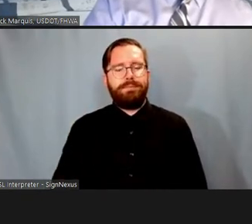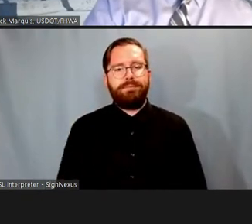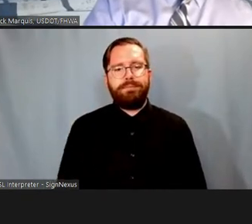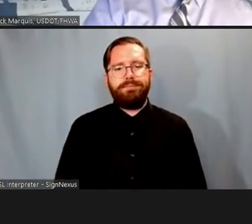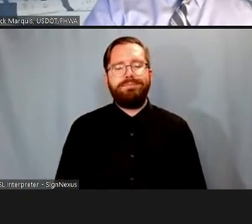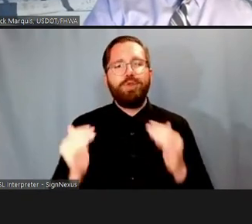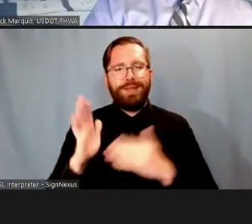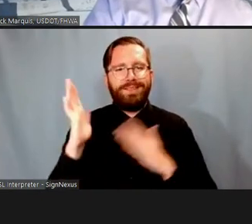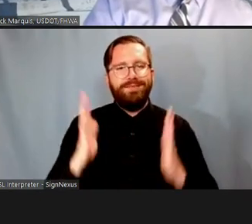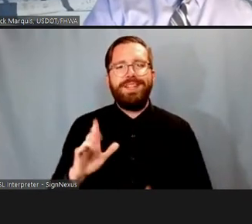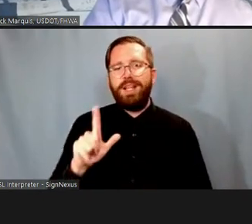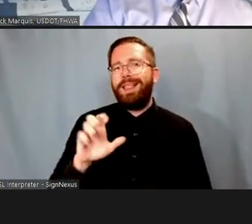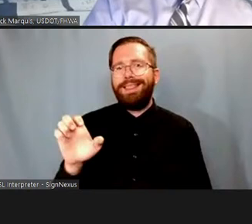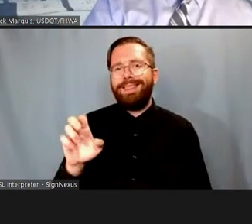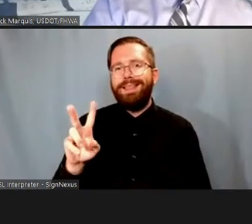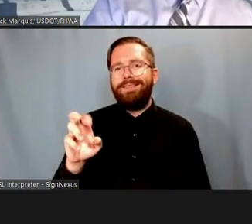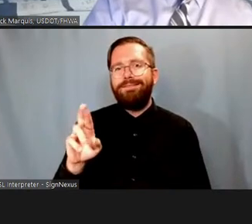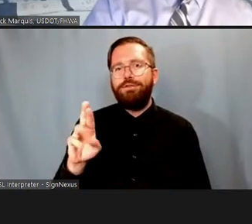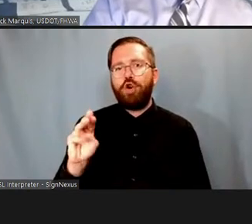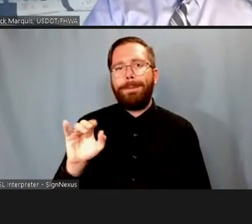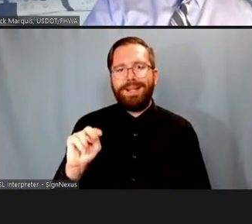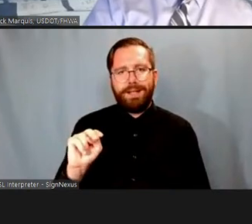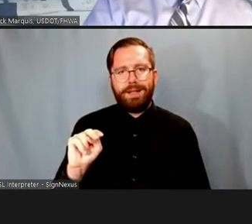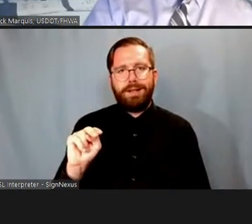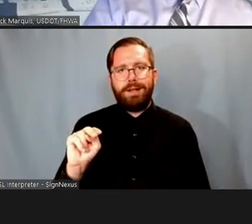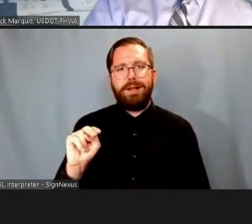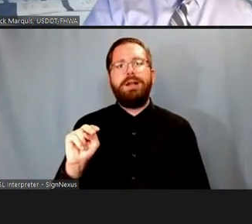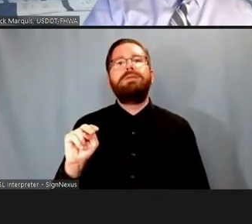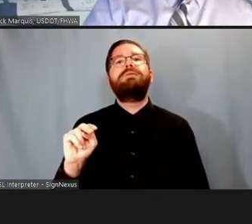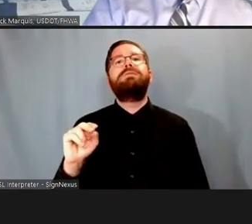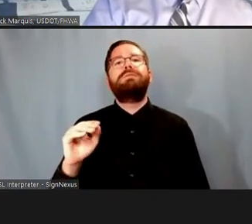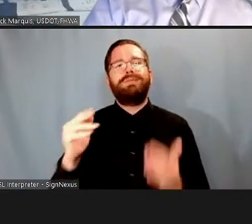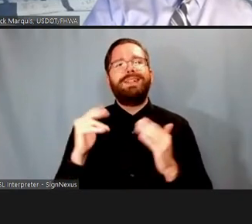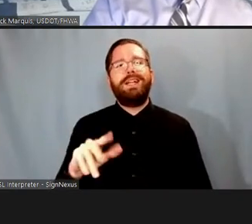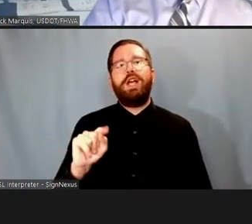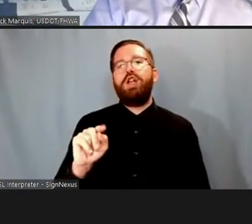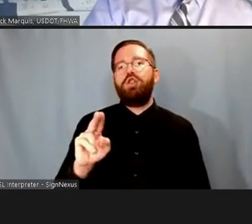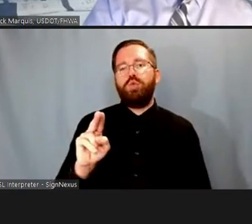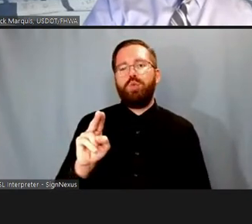our next speaker is lee berman followed by two hincon